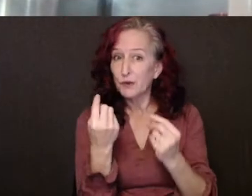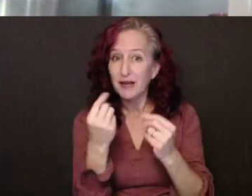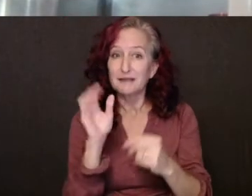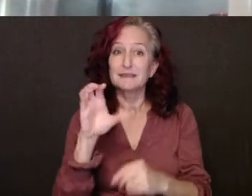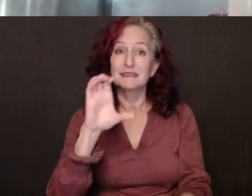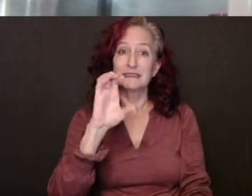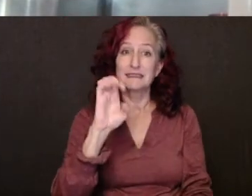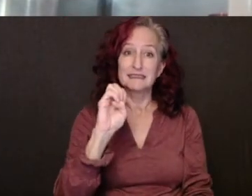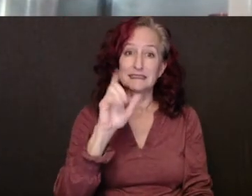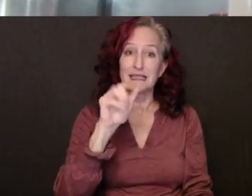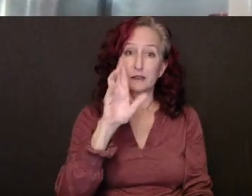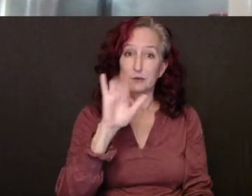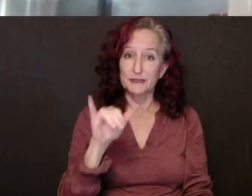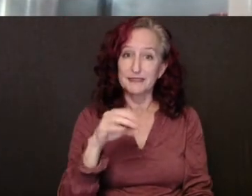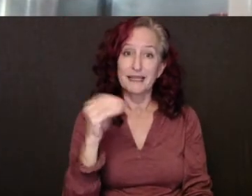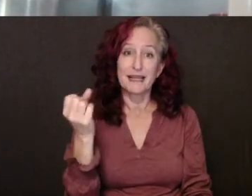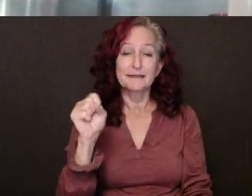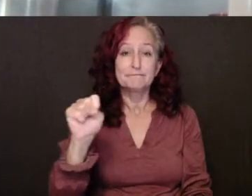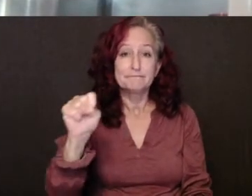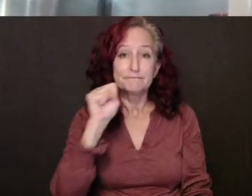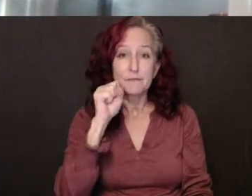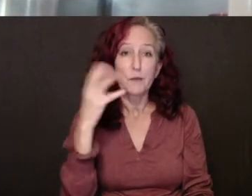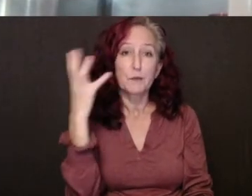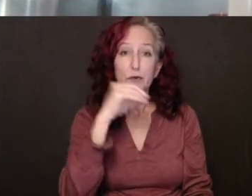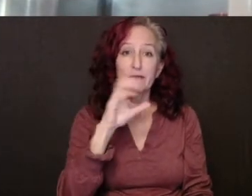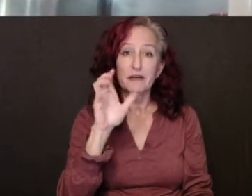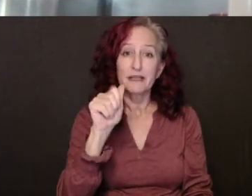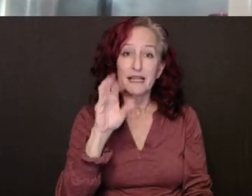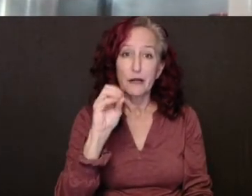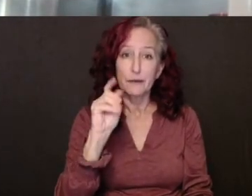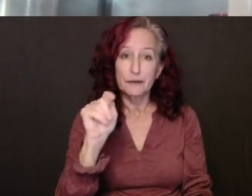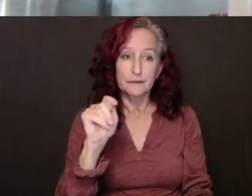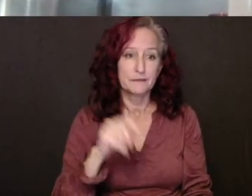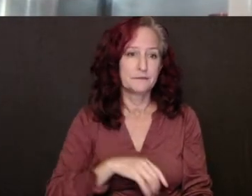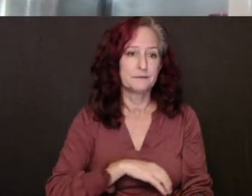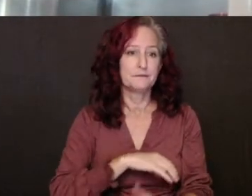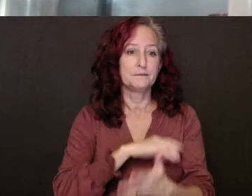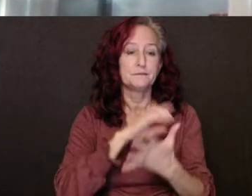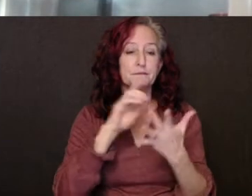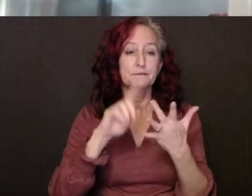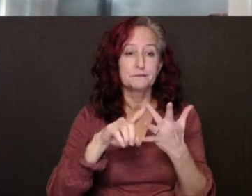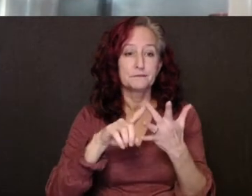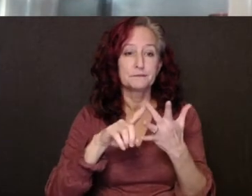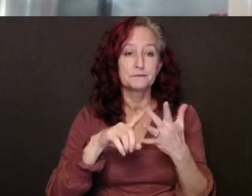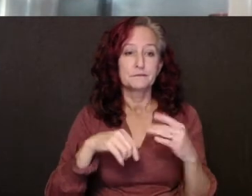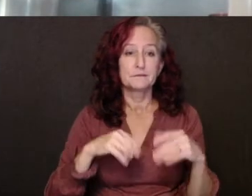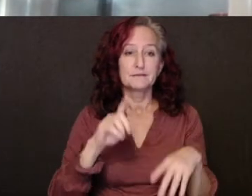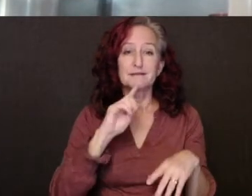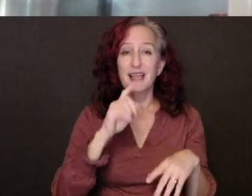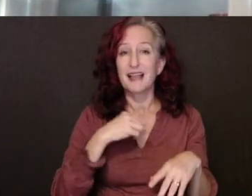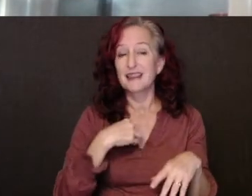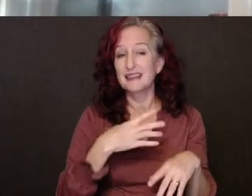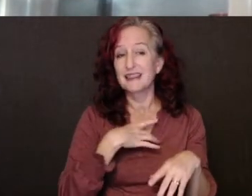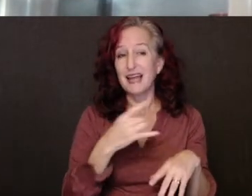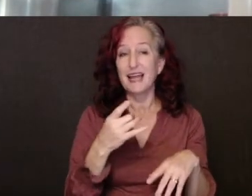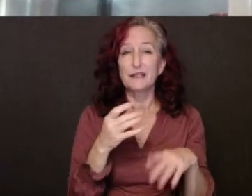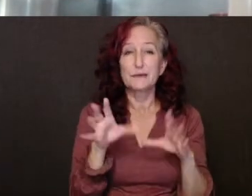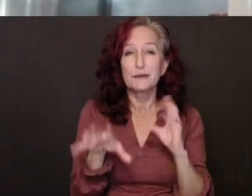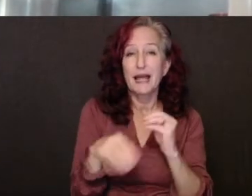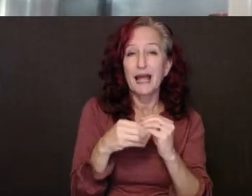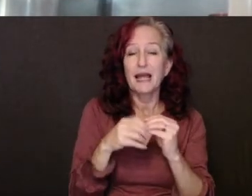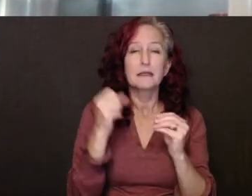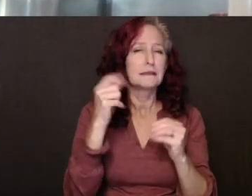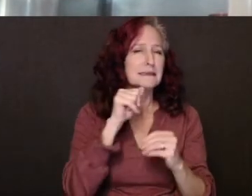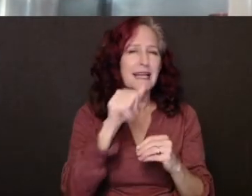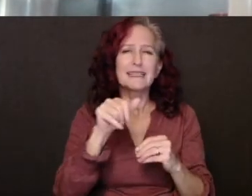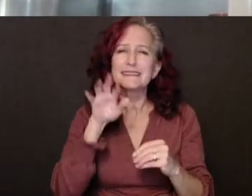go and get some butternut squash and just slice it up. And then, of course, for our main flavor of the soup is